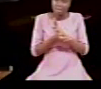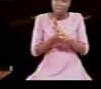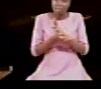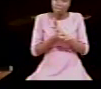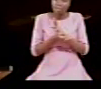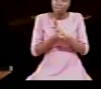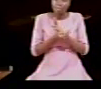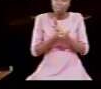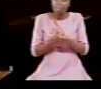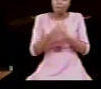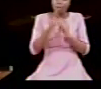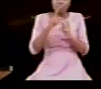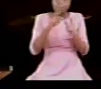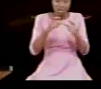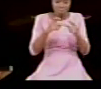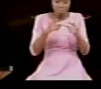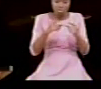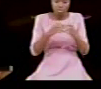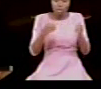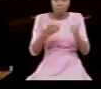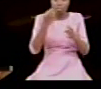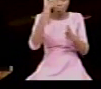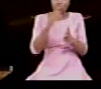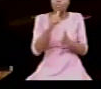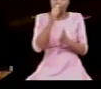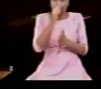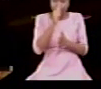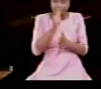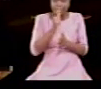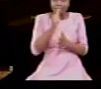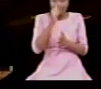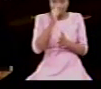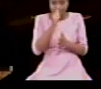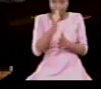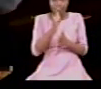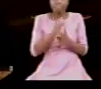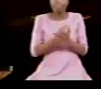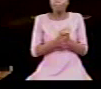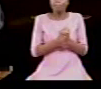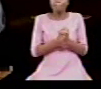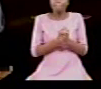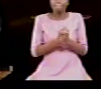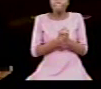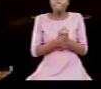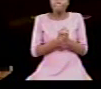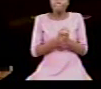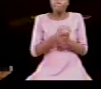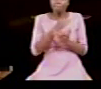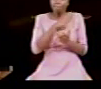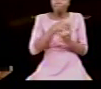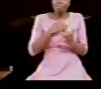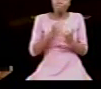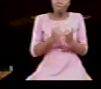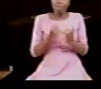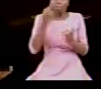stretched God's patience. It becomes inelastic. And God judges by any means.